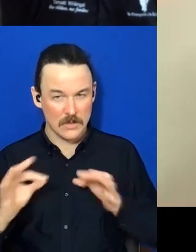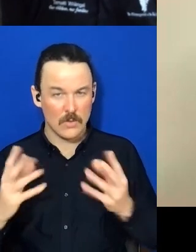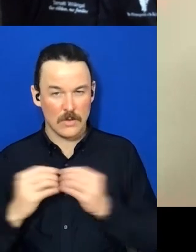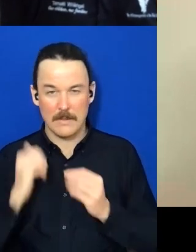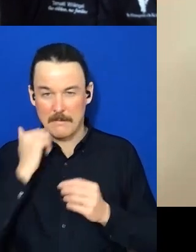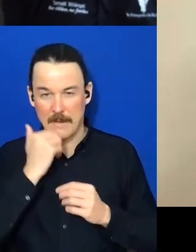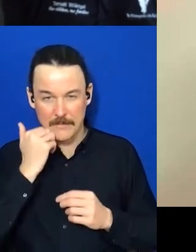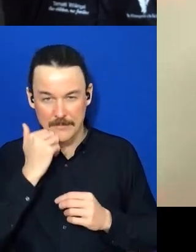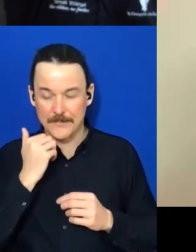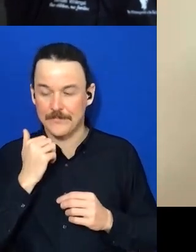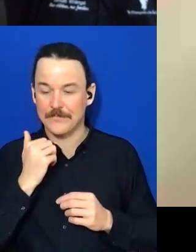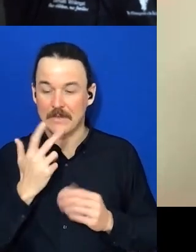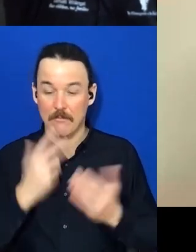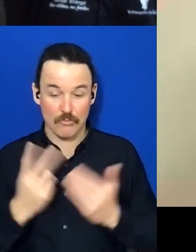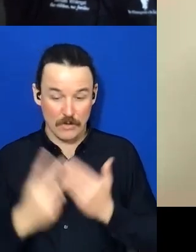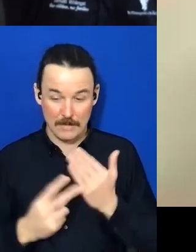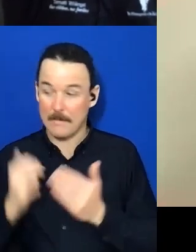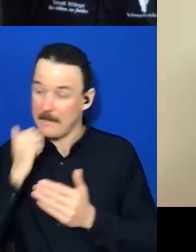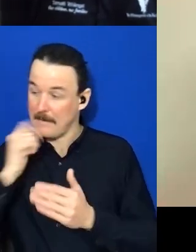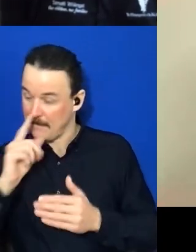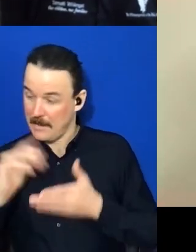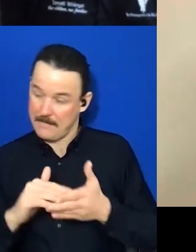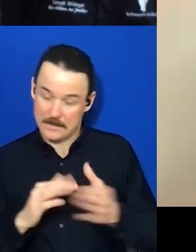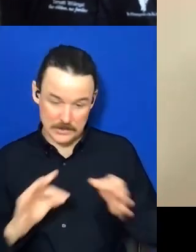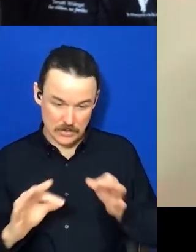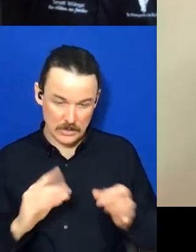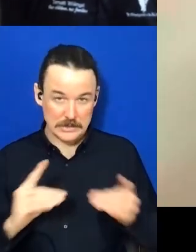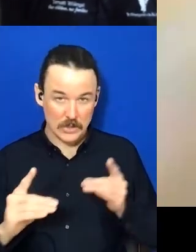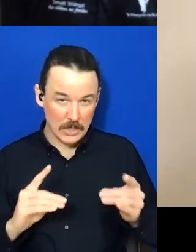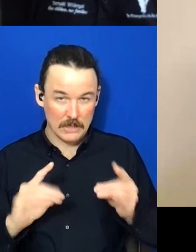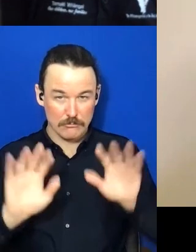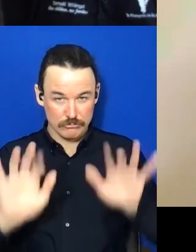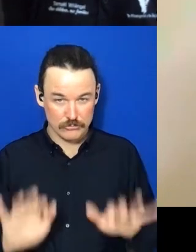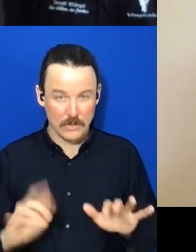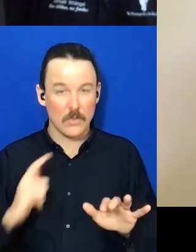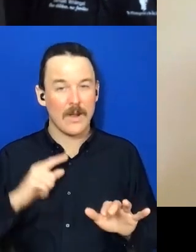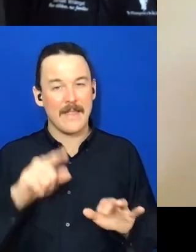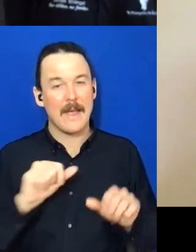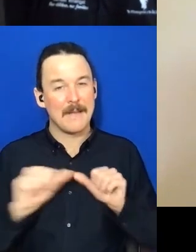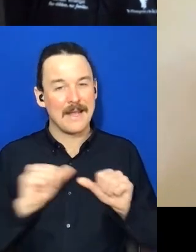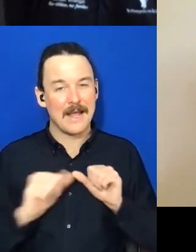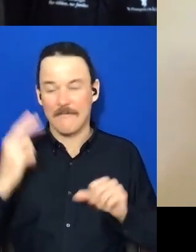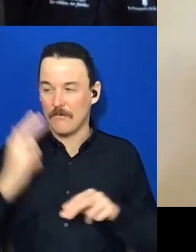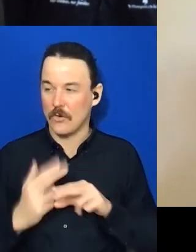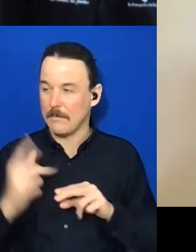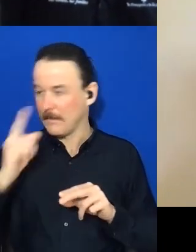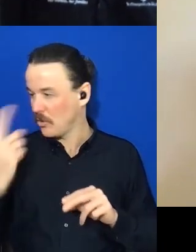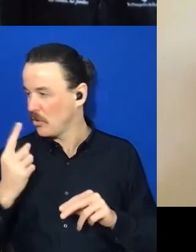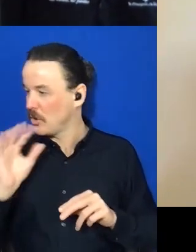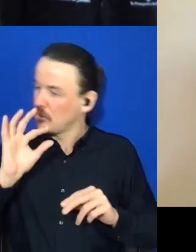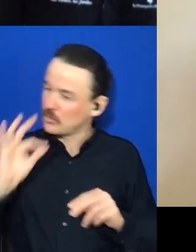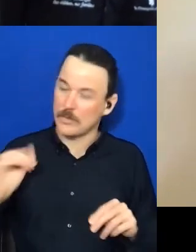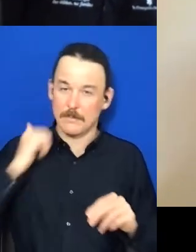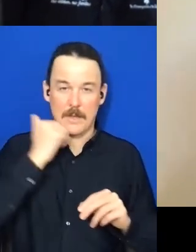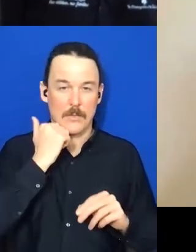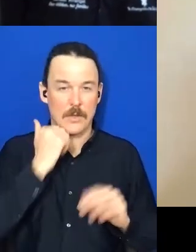they jump into the yarning circles, because we need everybody to be at peak performance for what are set to be 4 great yarning